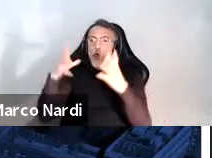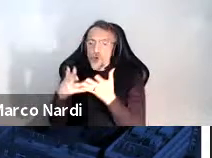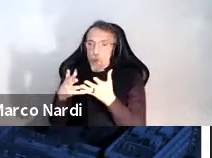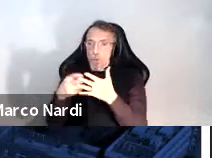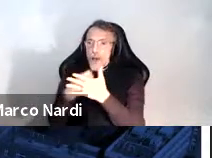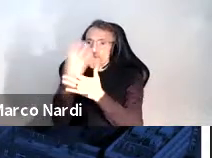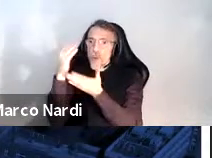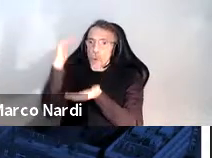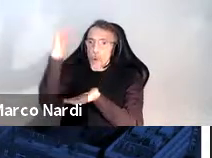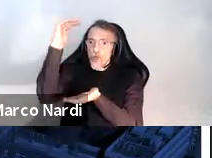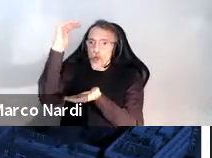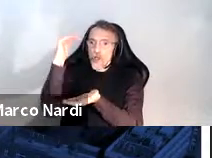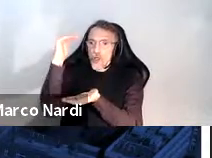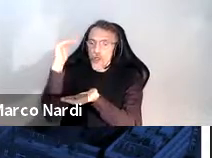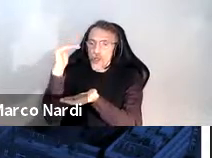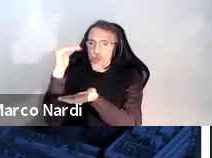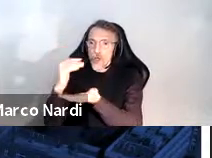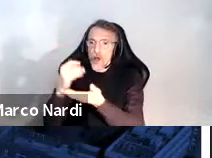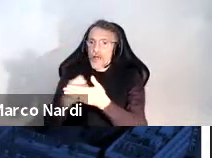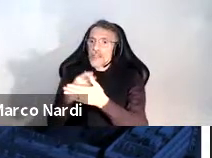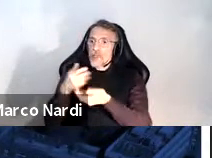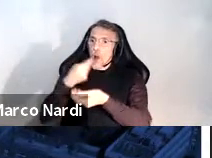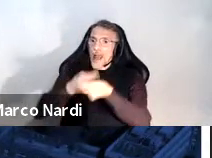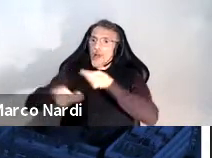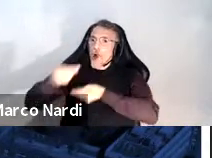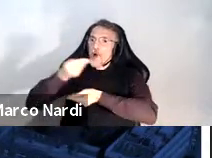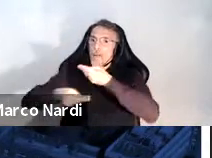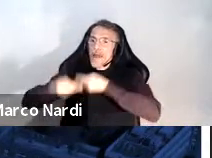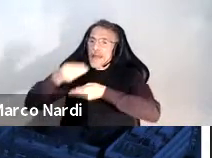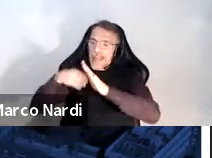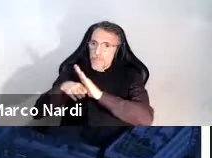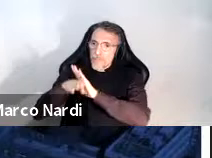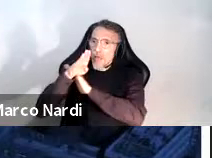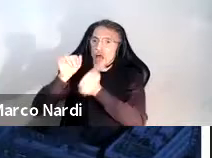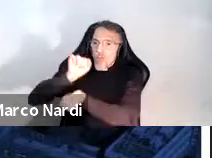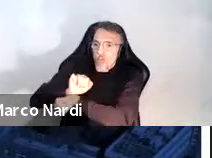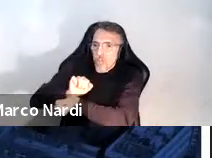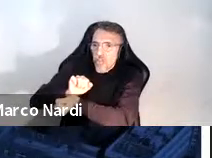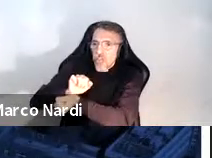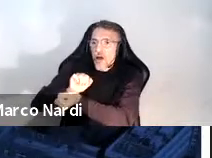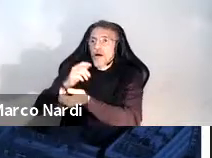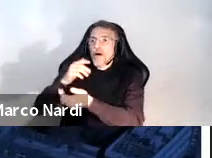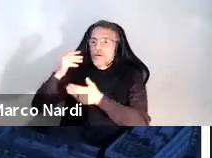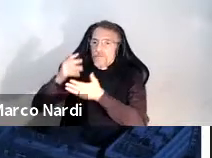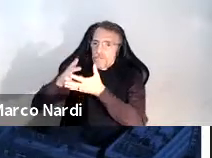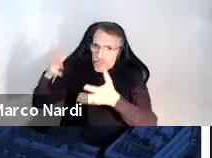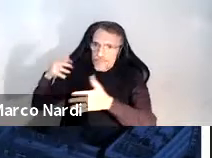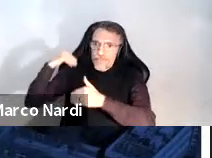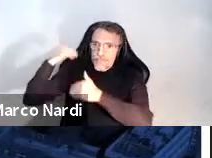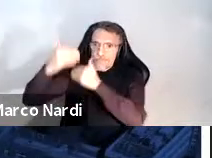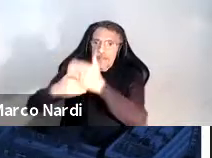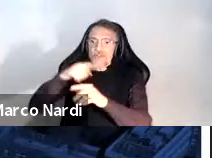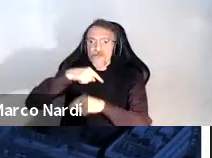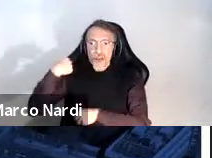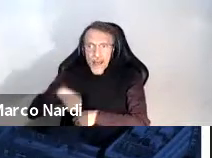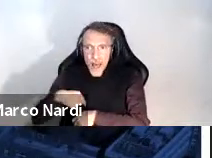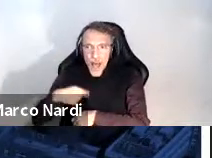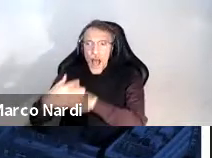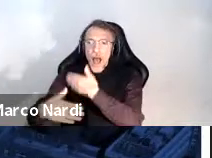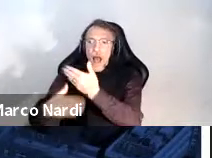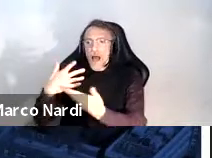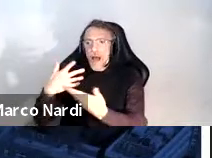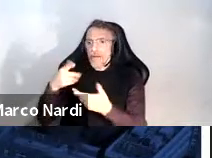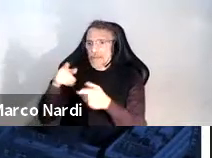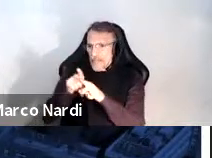coming down. Okay, in advanced economies, we were discussing the great stagnation, secular stagnation in China, the rebalancing of its